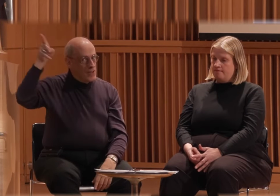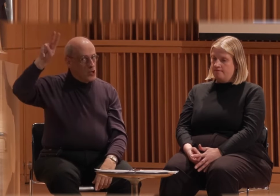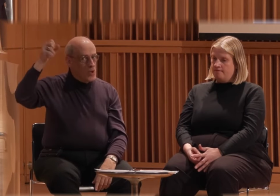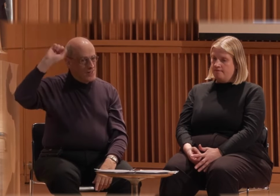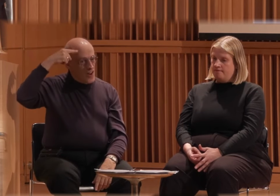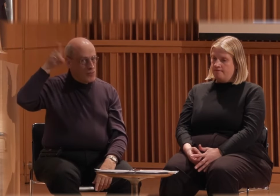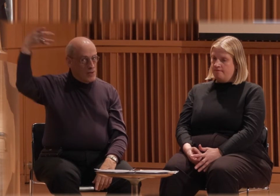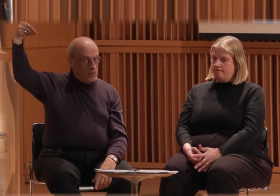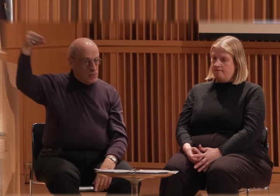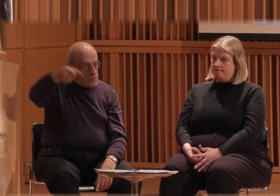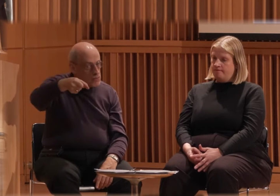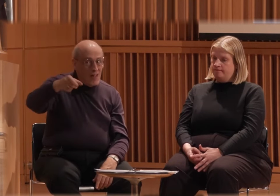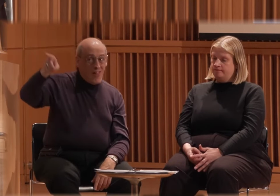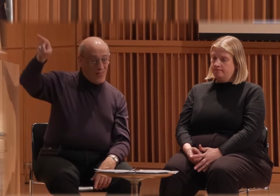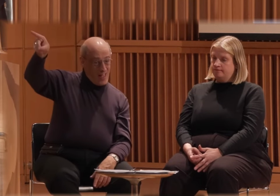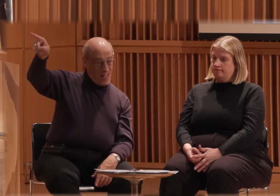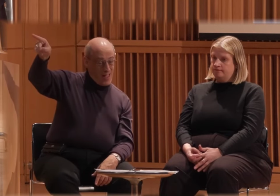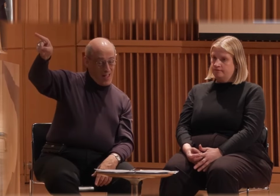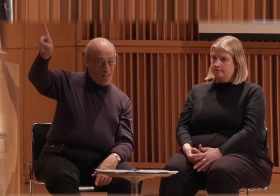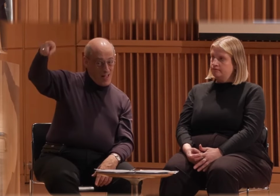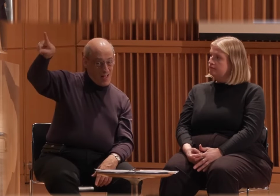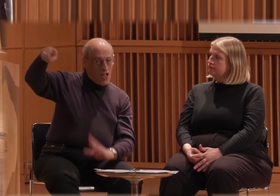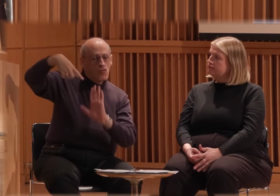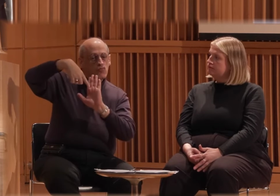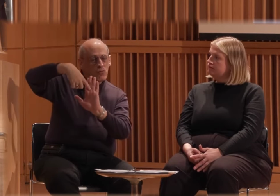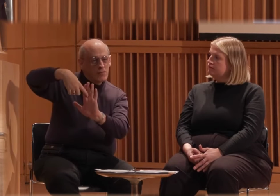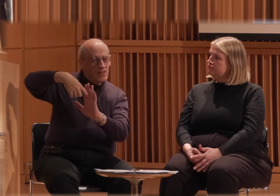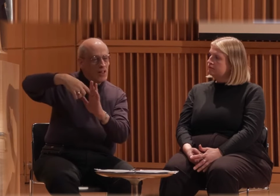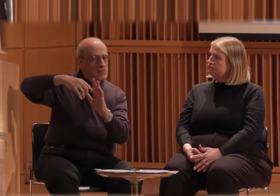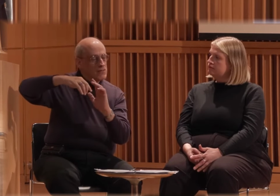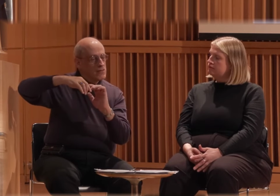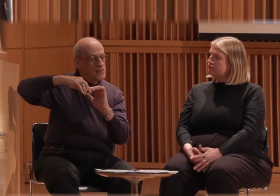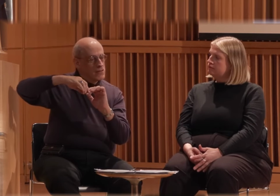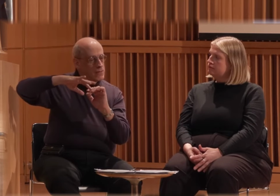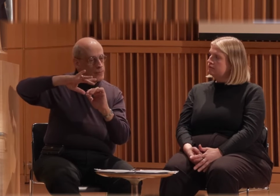And that federal government is represented by